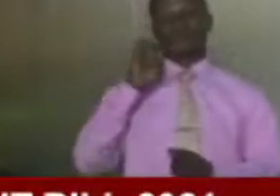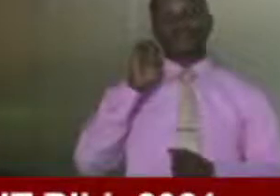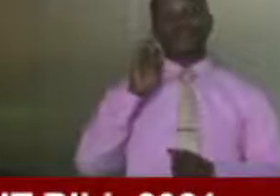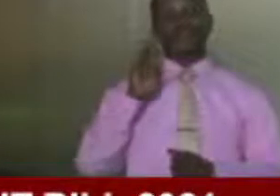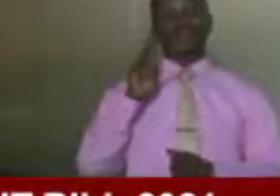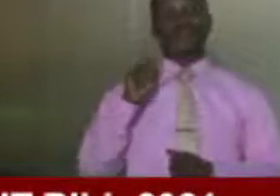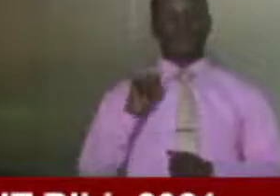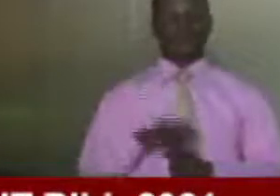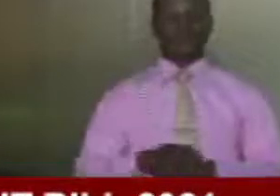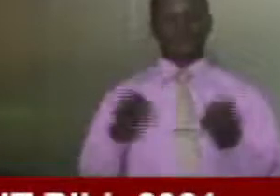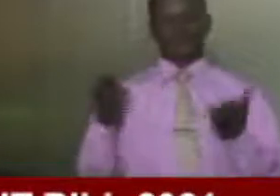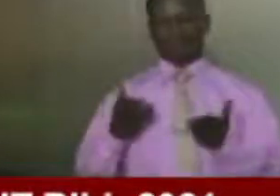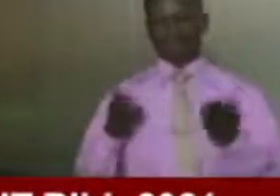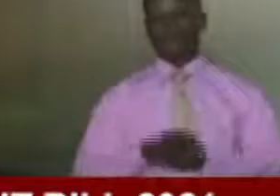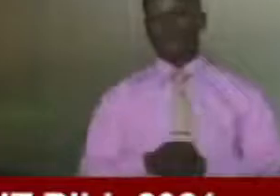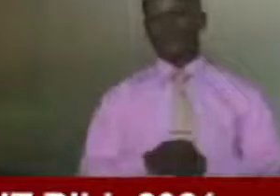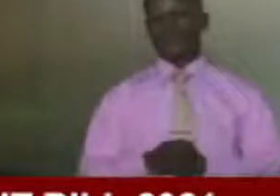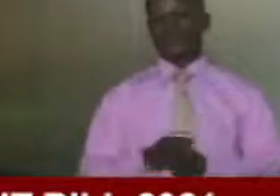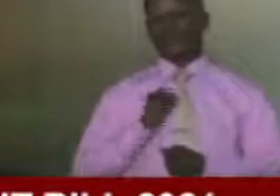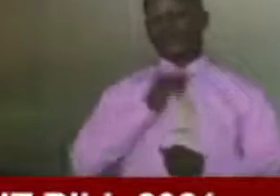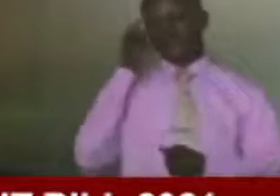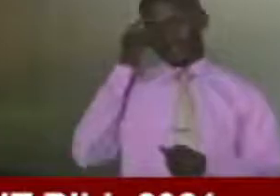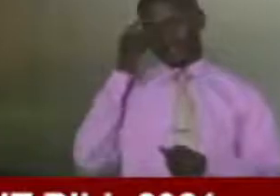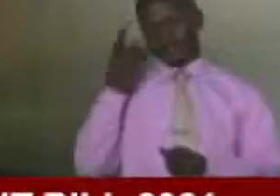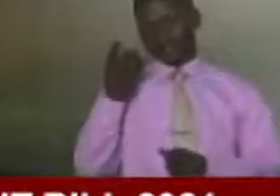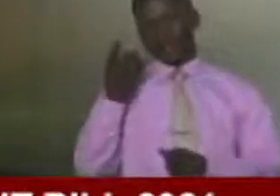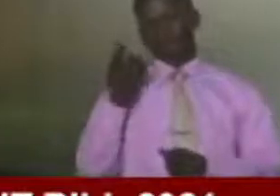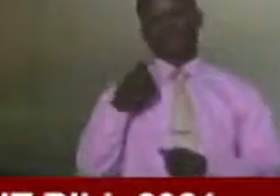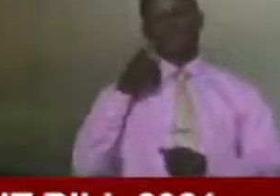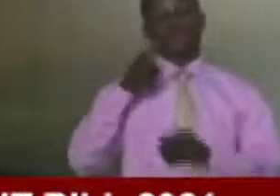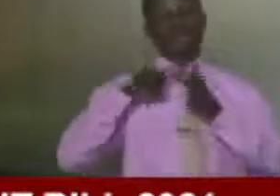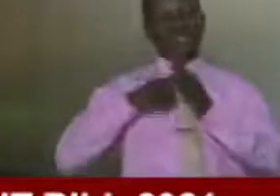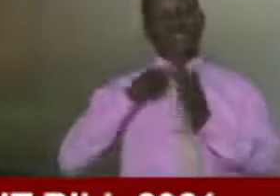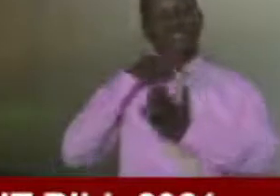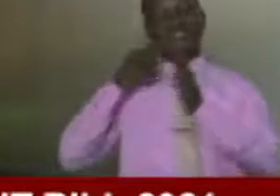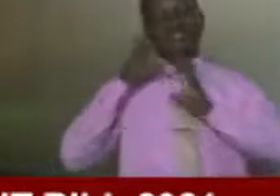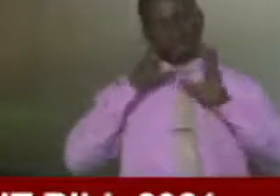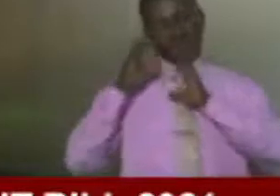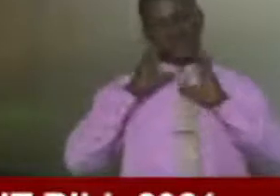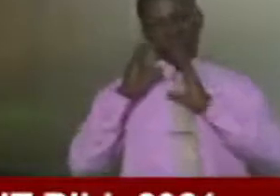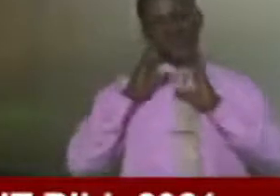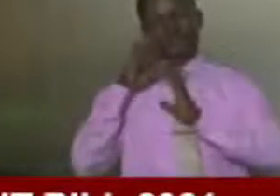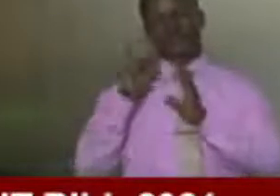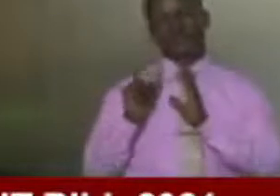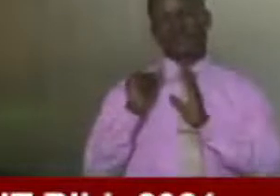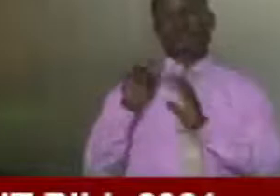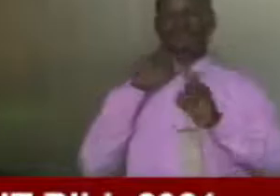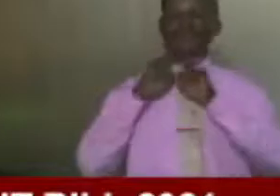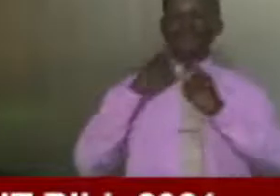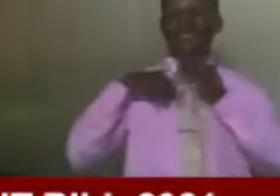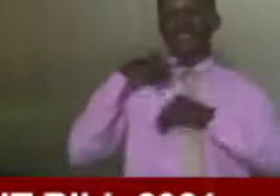I'm here. Well, I think you started this conversation by talking